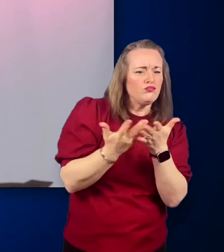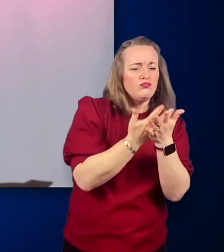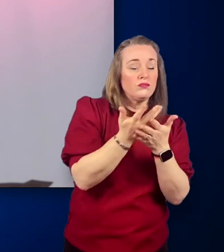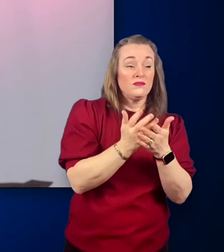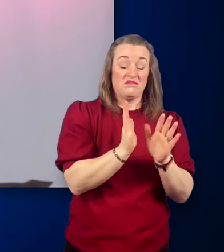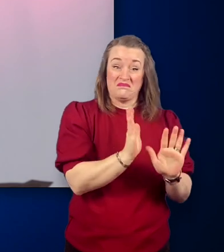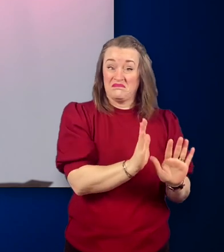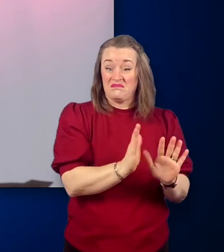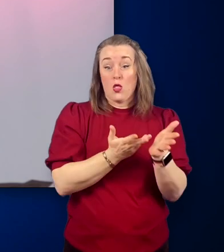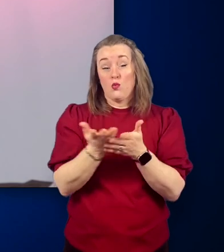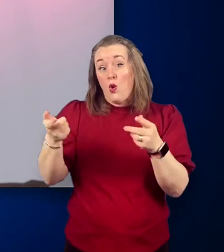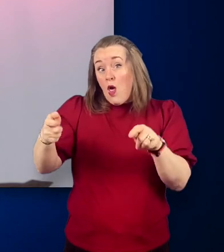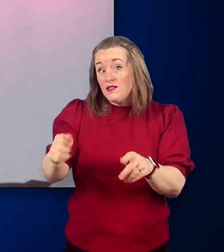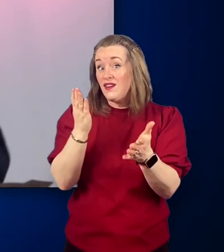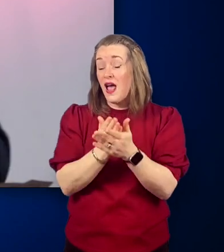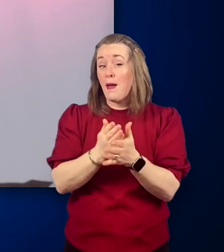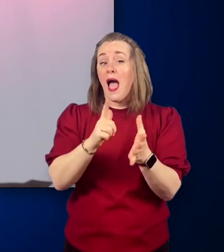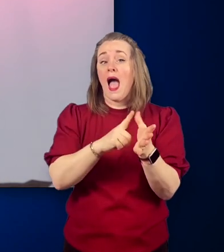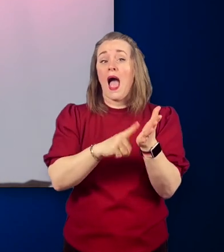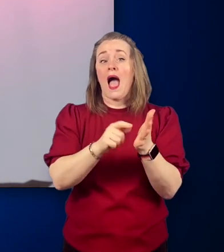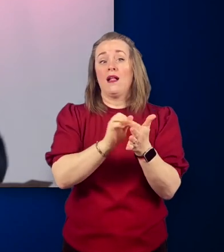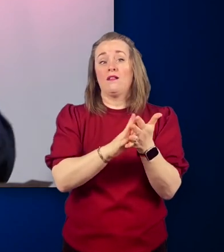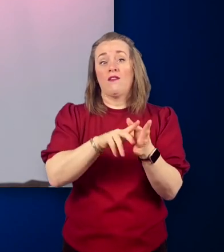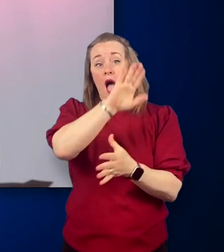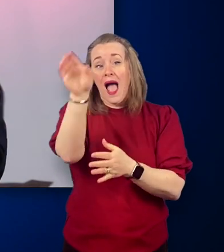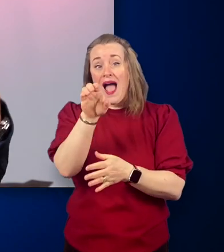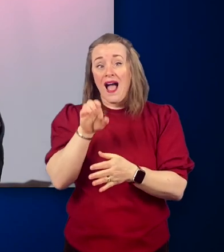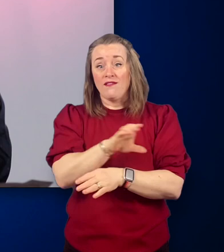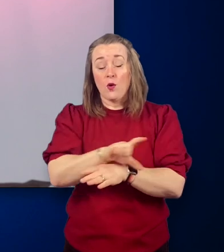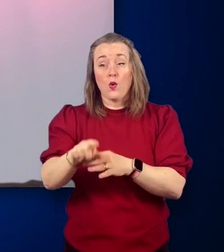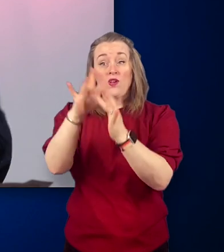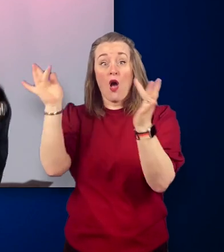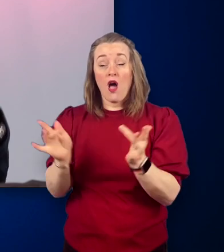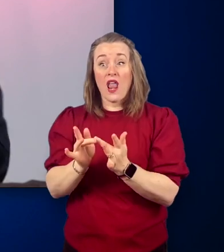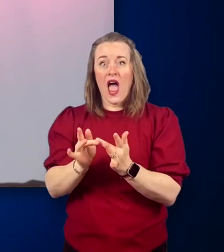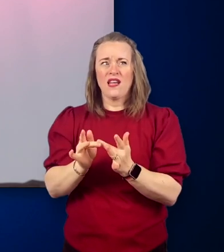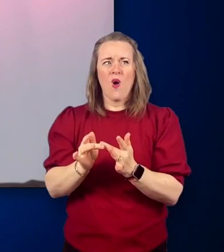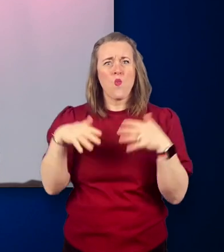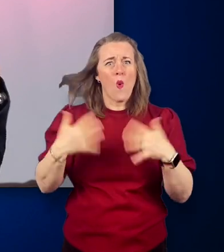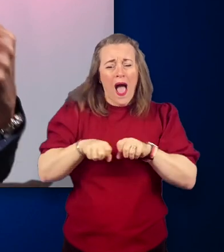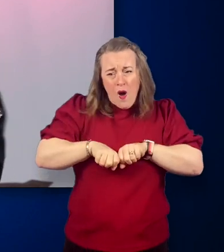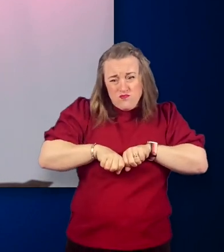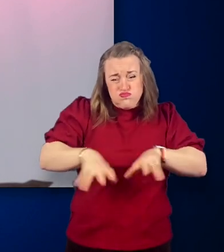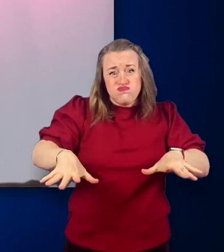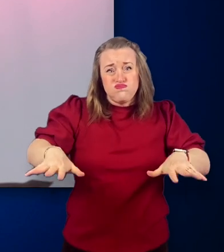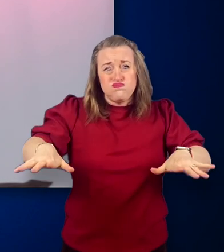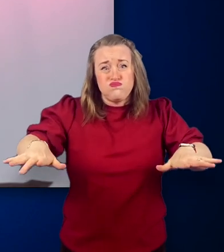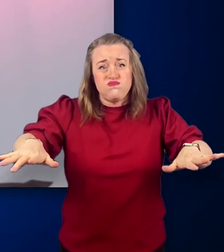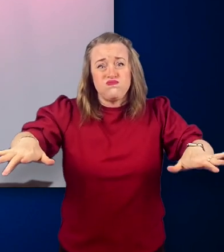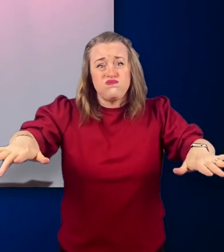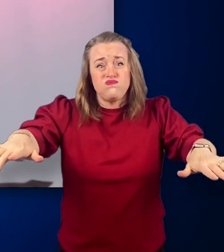online, and the reach has far outweighed any other Alpha that has ever been